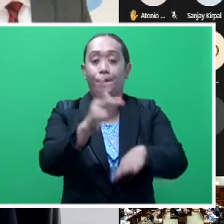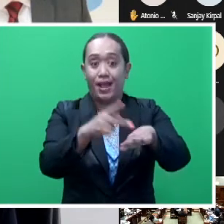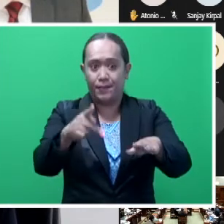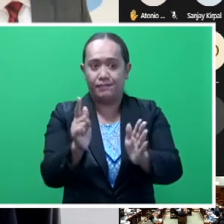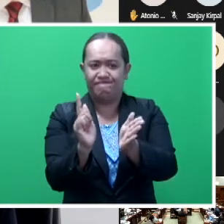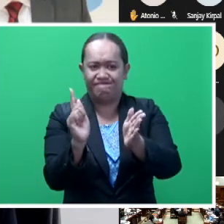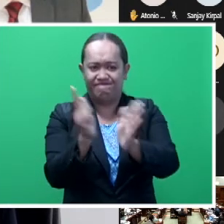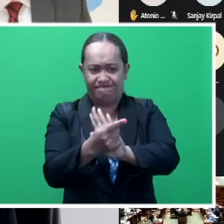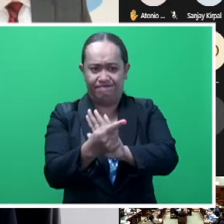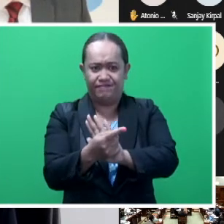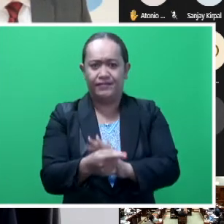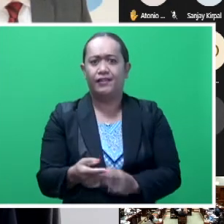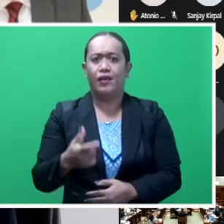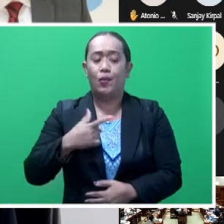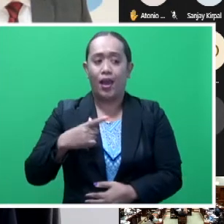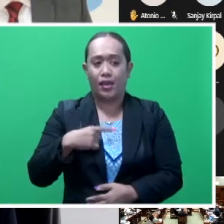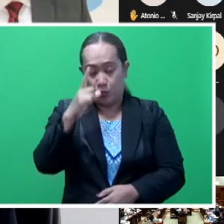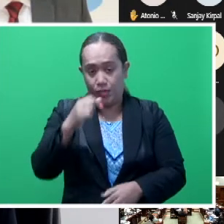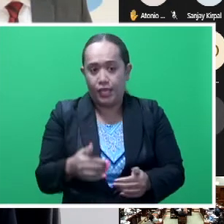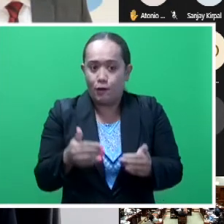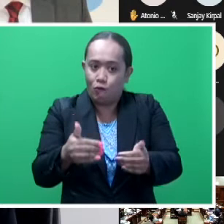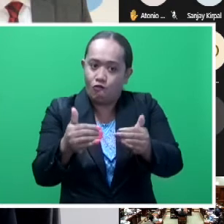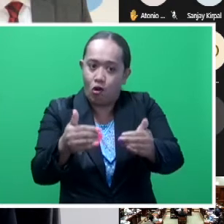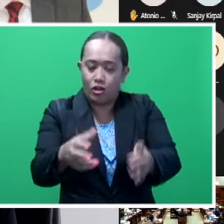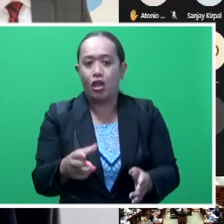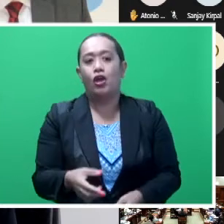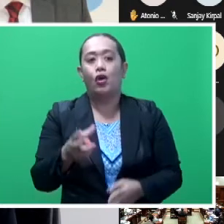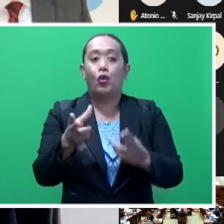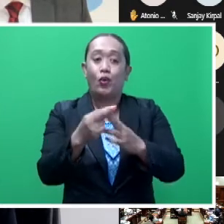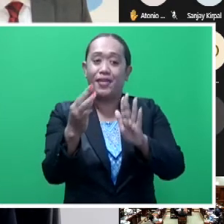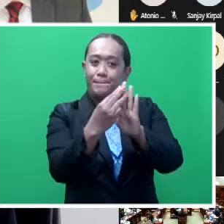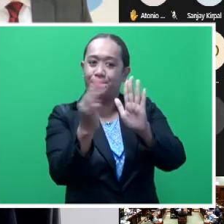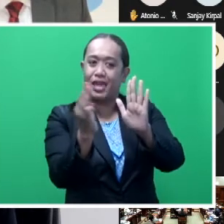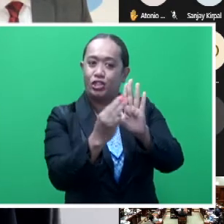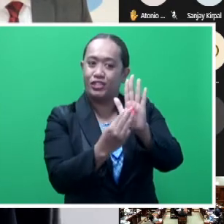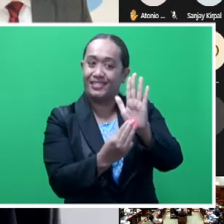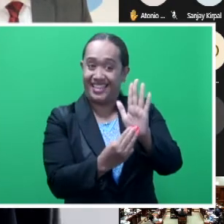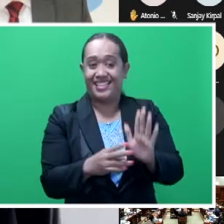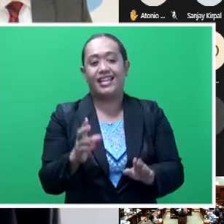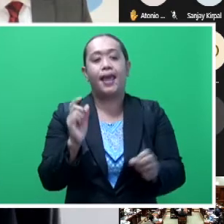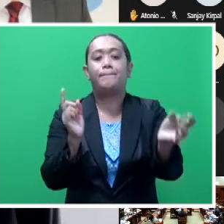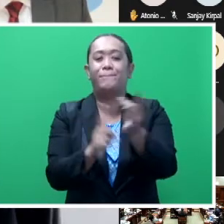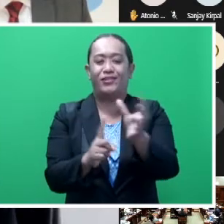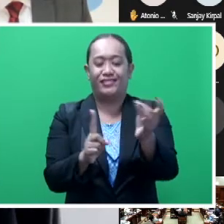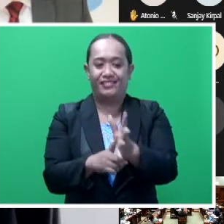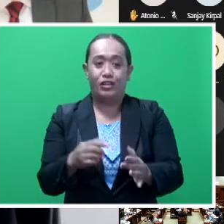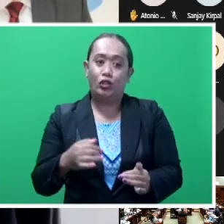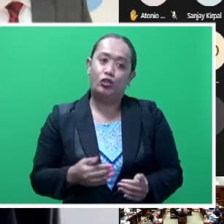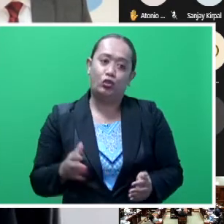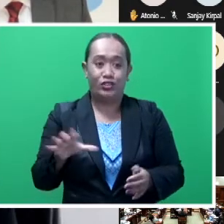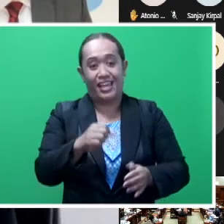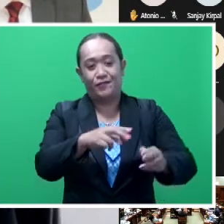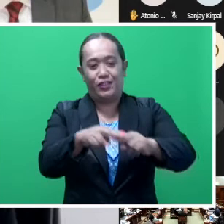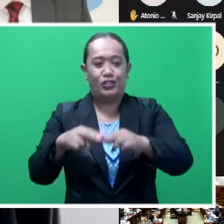and quickly so that we can move on with the measures that are important in taking Fiji forward in this COVID-19